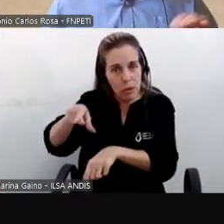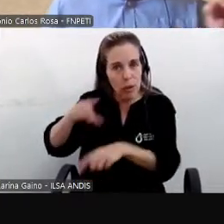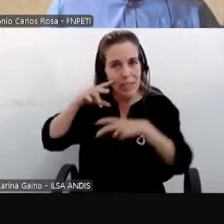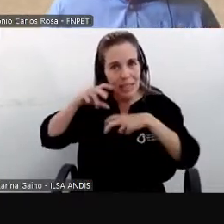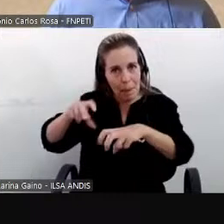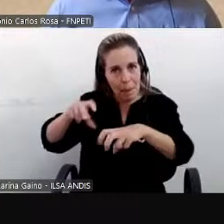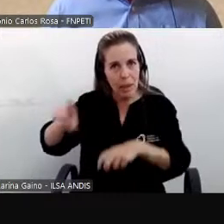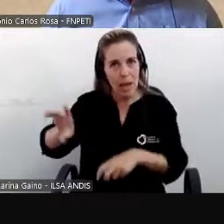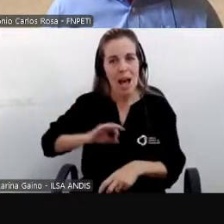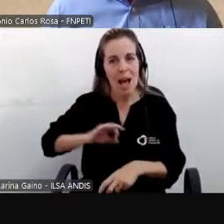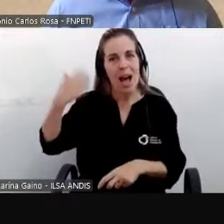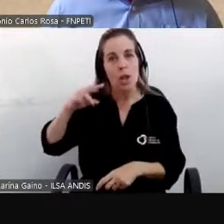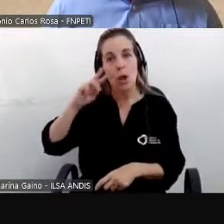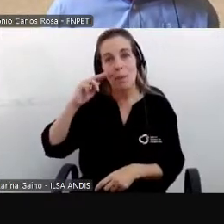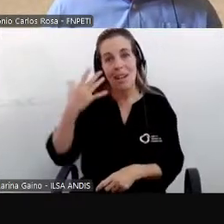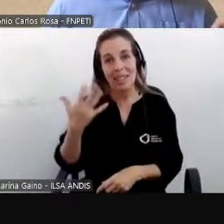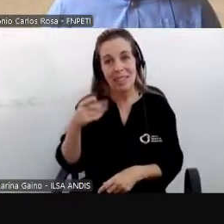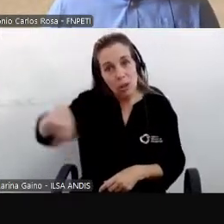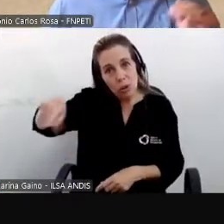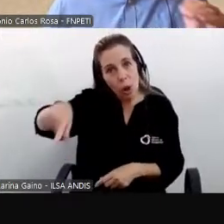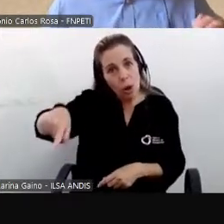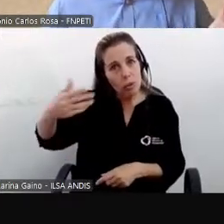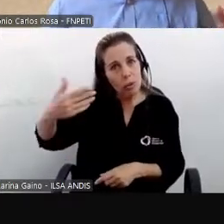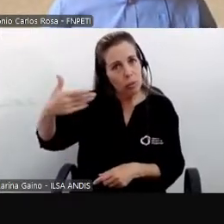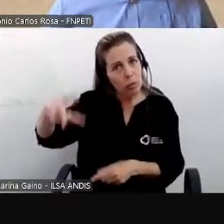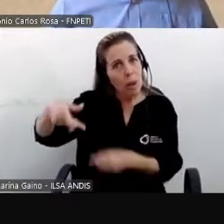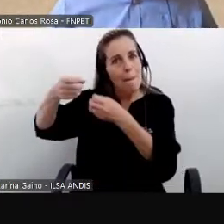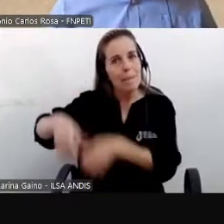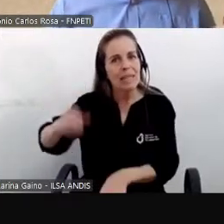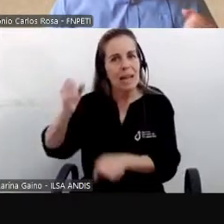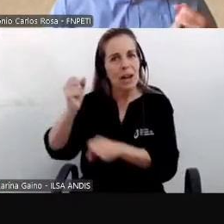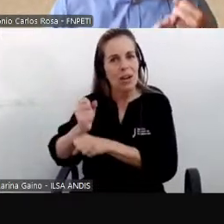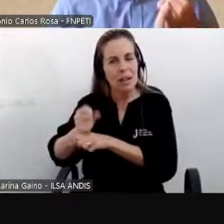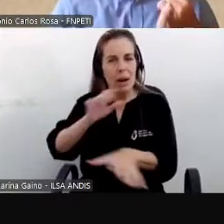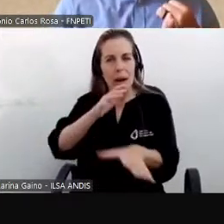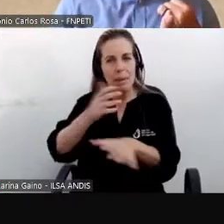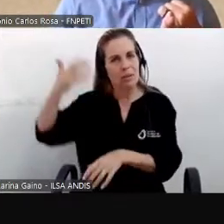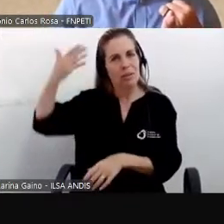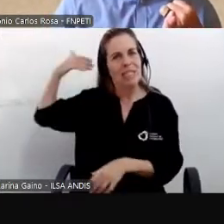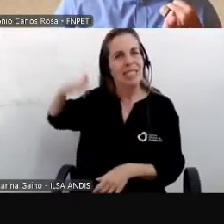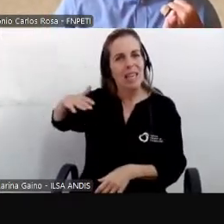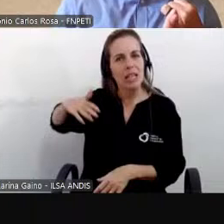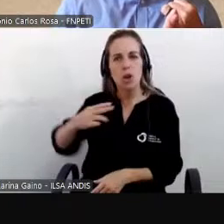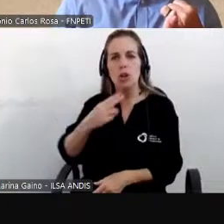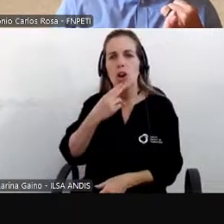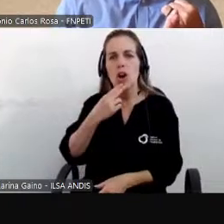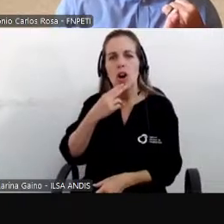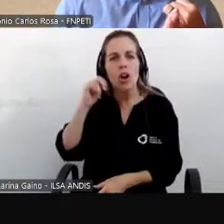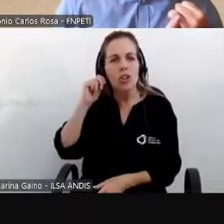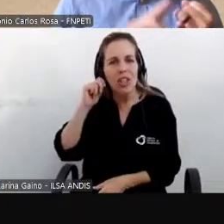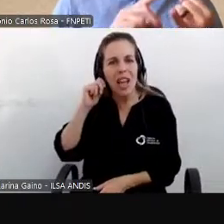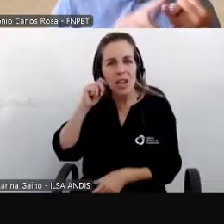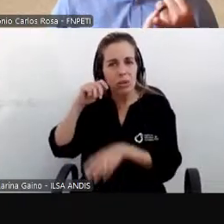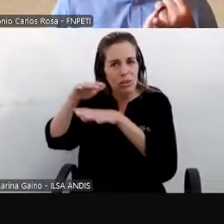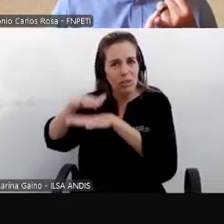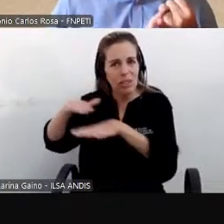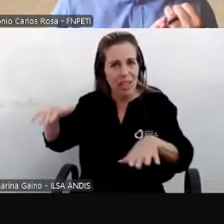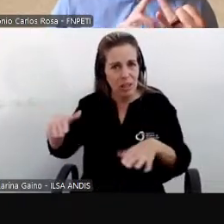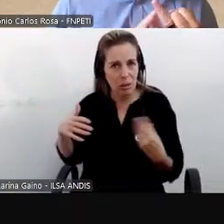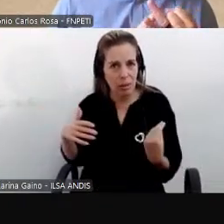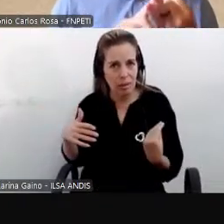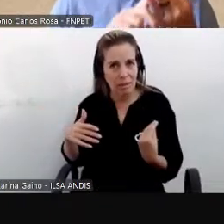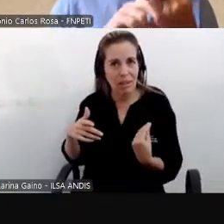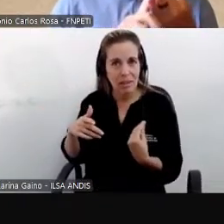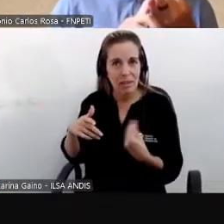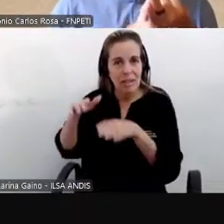workers rescued at the time the paper was written had started working when they were about or around 11 years of